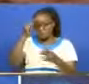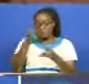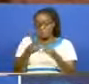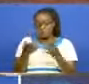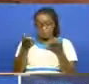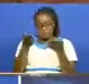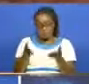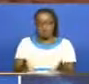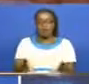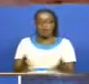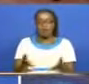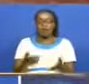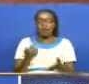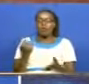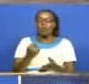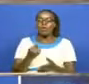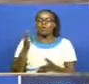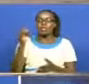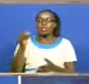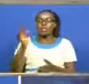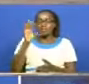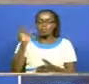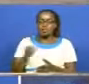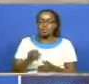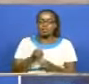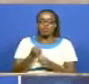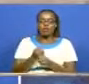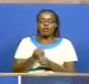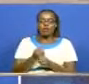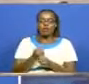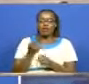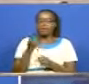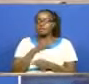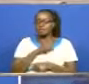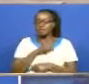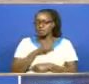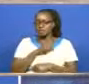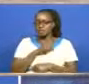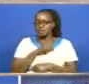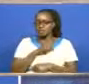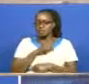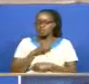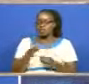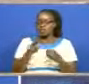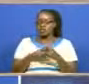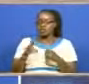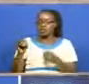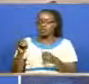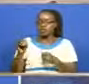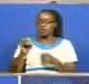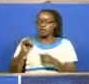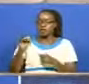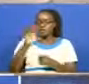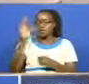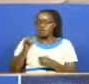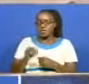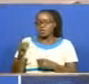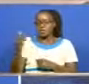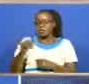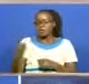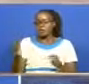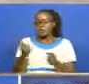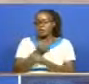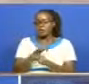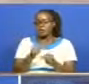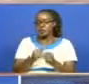kufikia sasa asilimia 30 pekee ndio imekamilika na asilimia 70 iliyobaki haiwezi kamilika